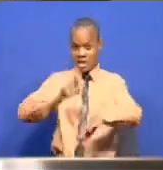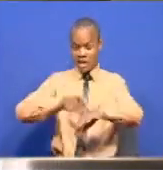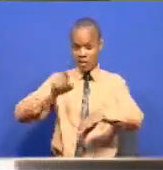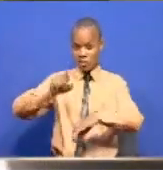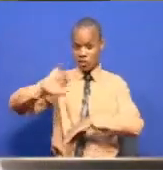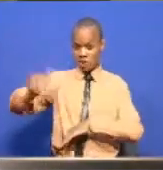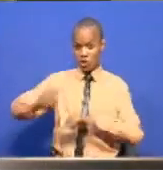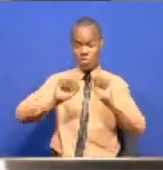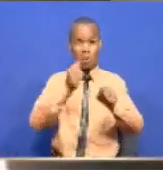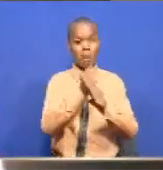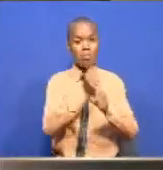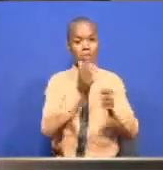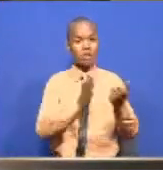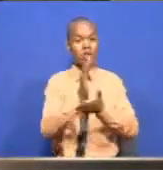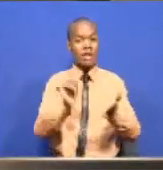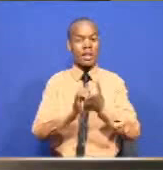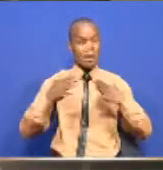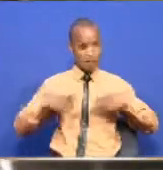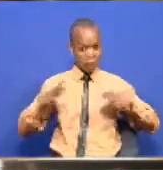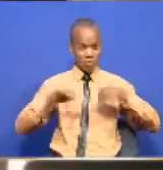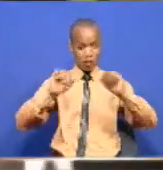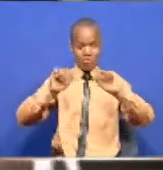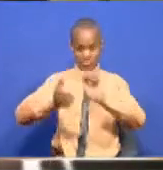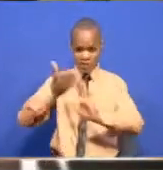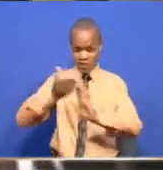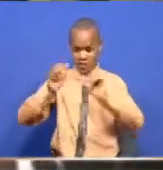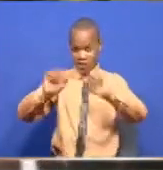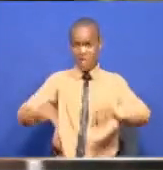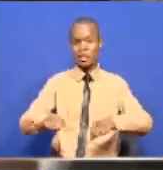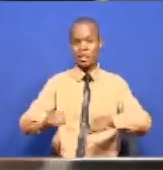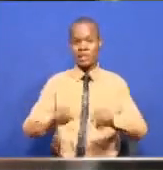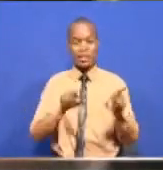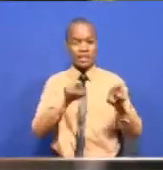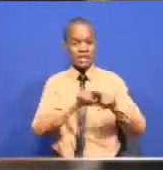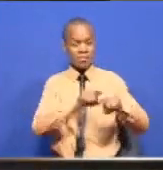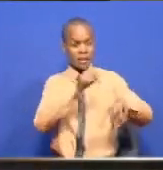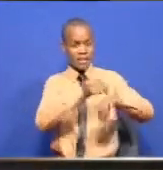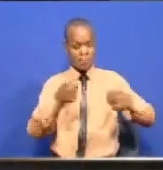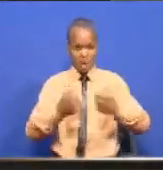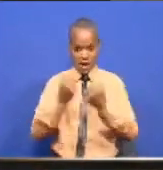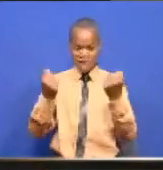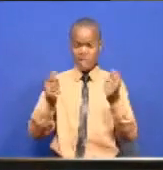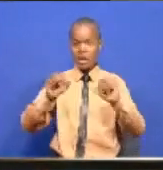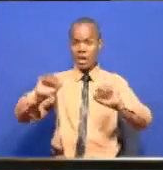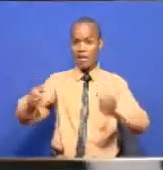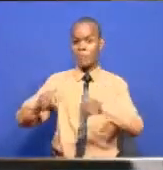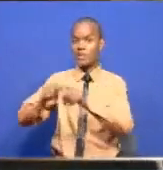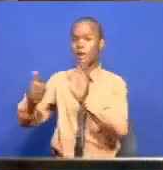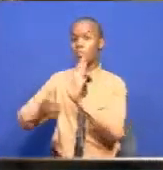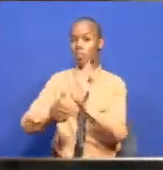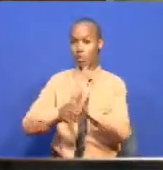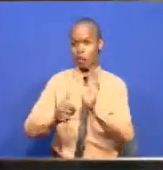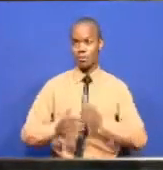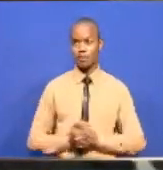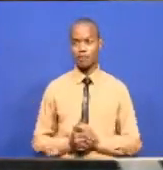and rescue personnel are available on time in case of accidents and disasters.